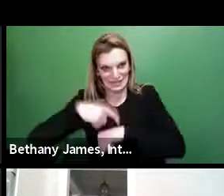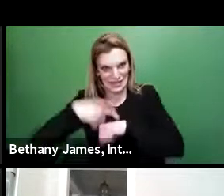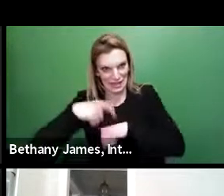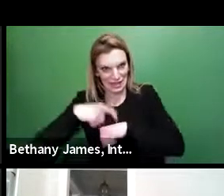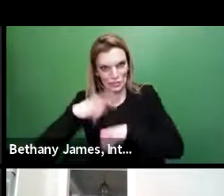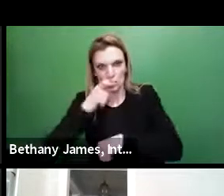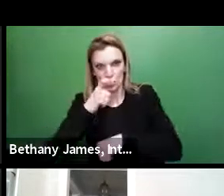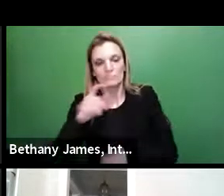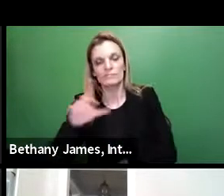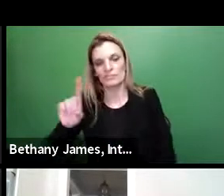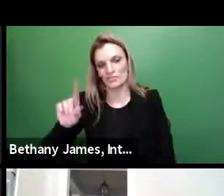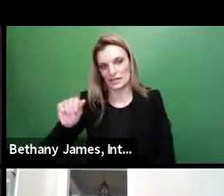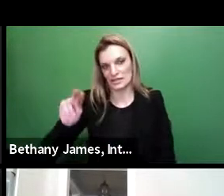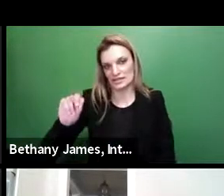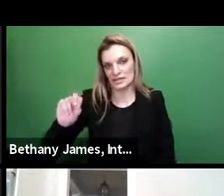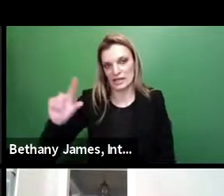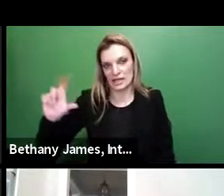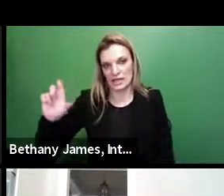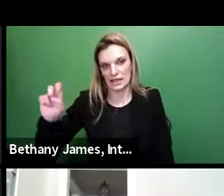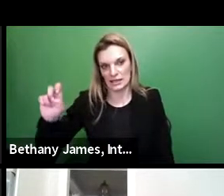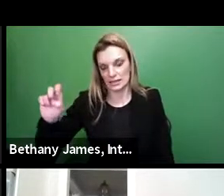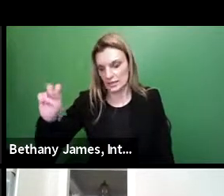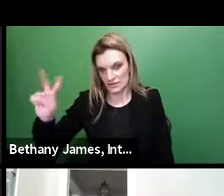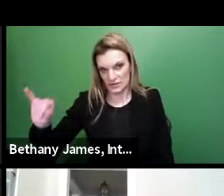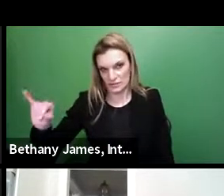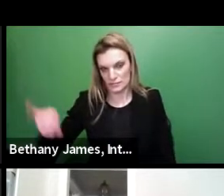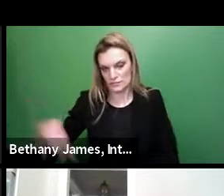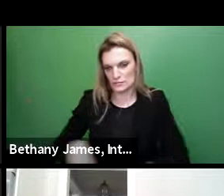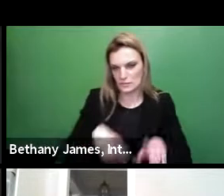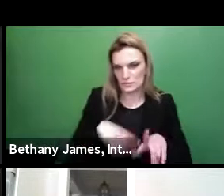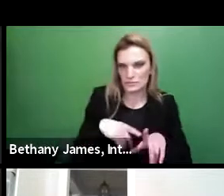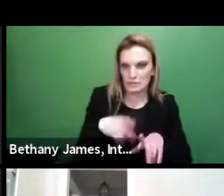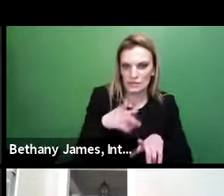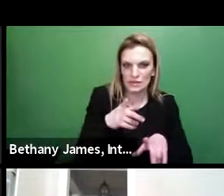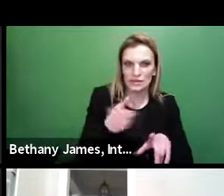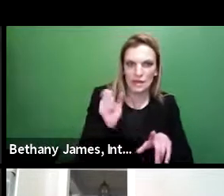Ms. Sanford, how many speakers do we have?